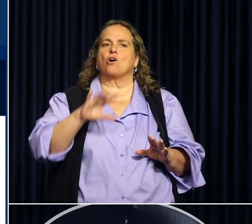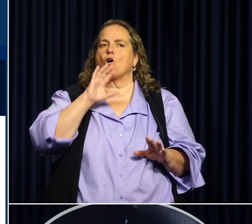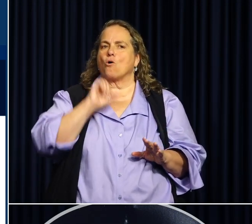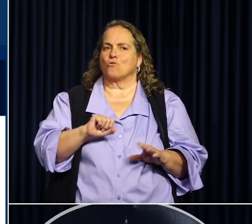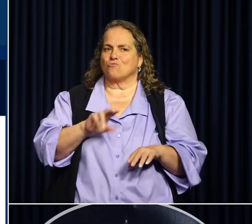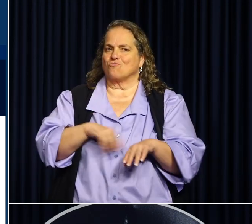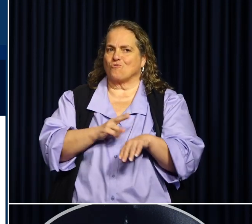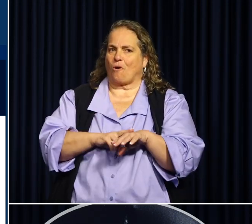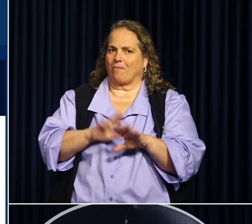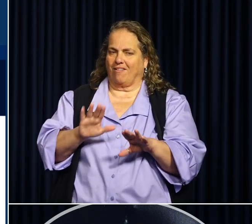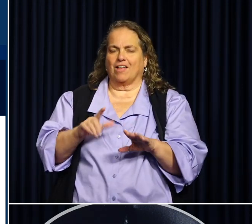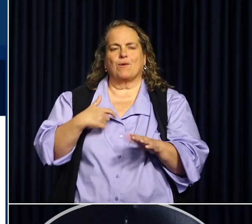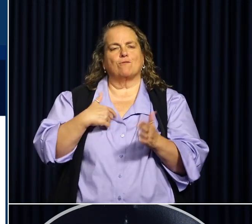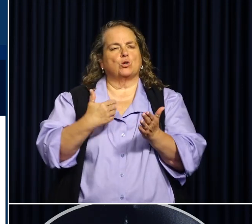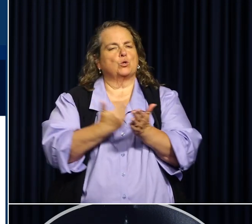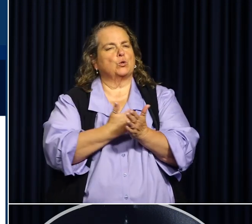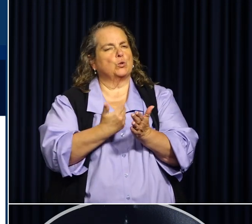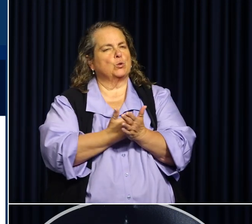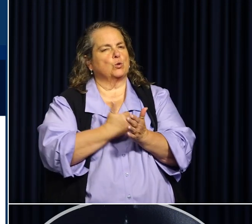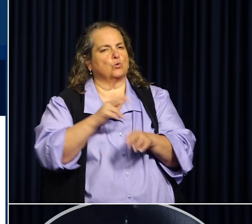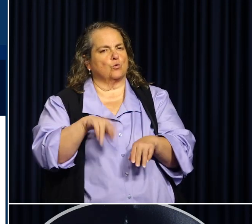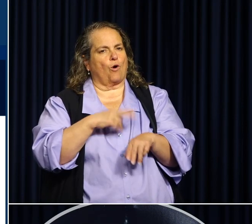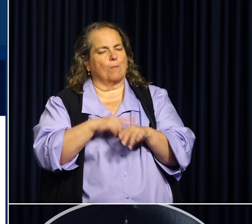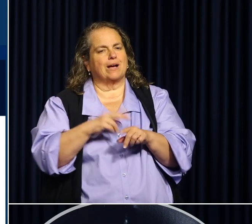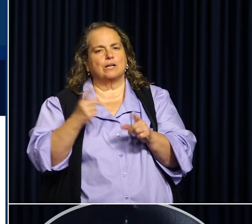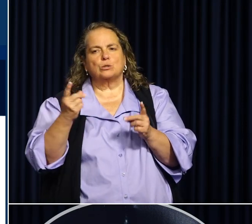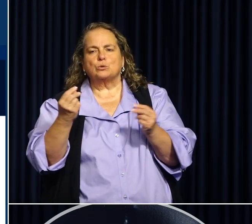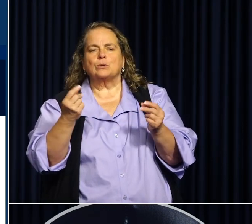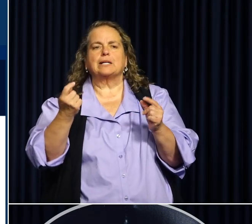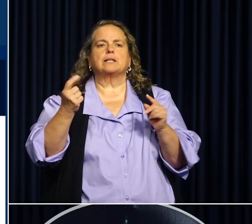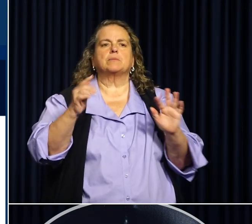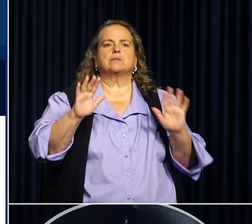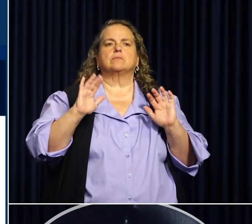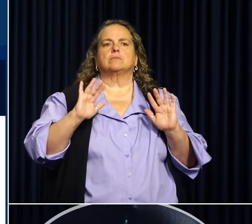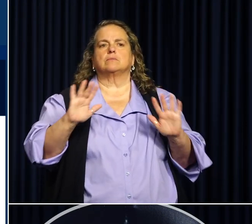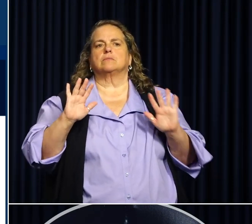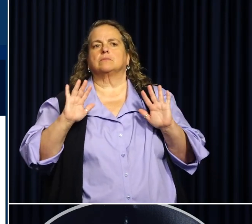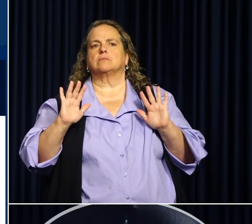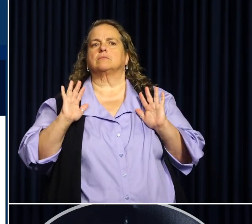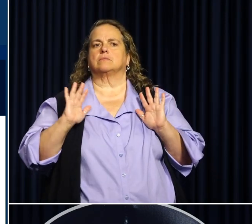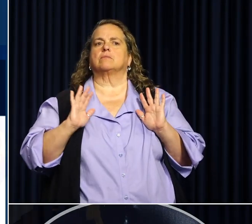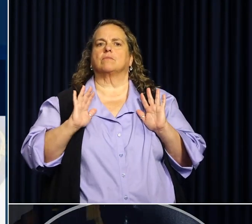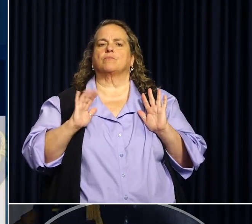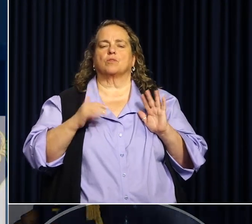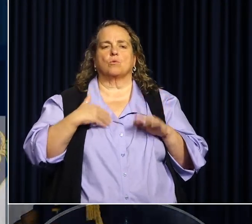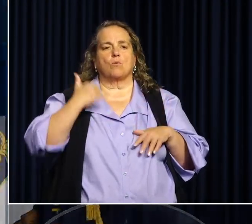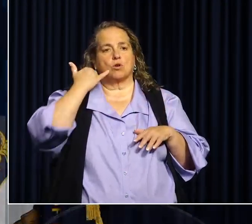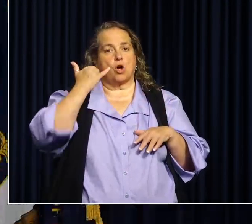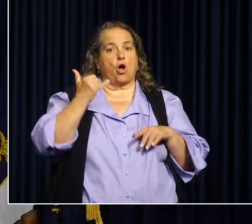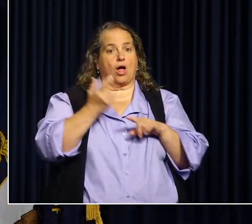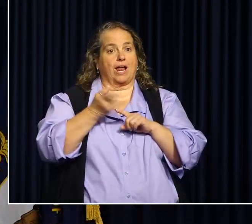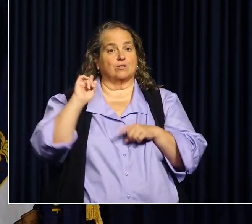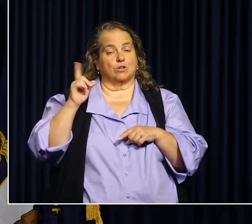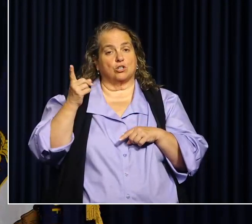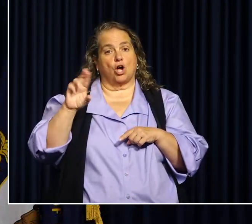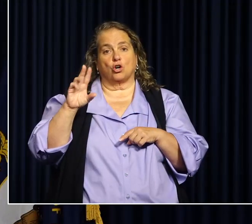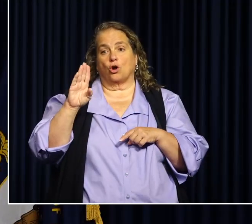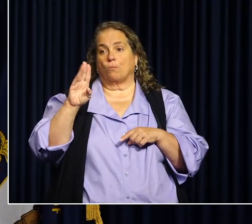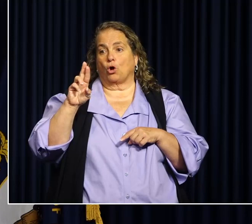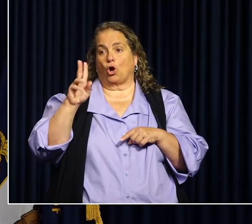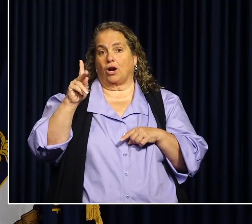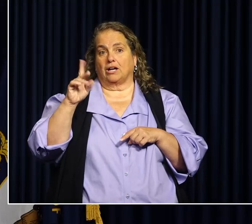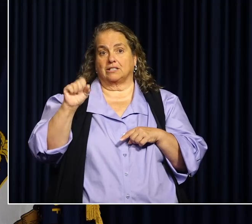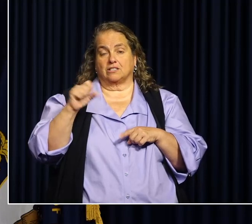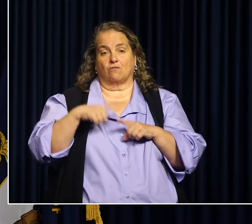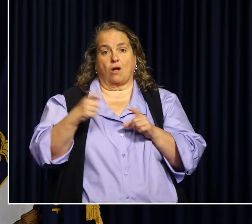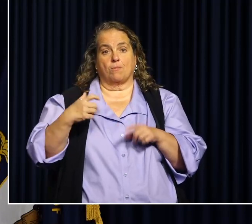keep them down lower than we previously did. We were on a call last week where Dr. Birx, from the White House basically